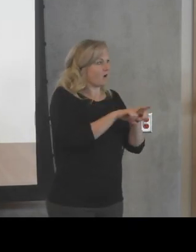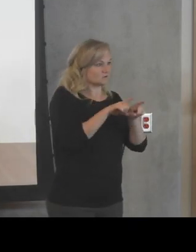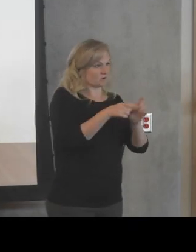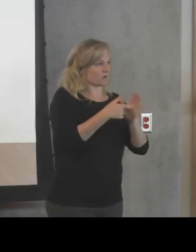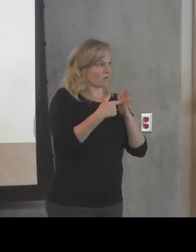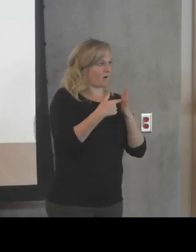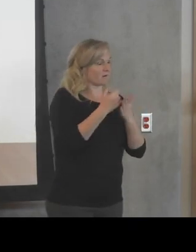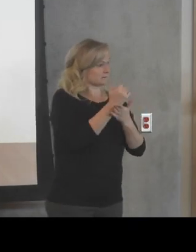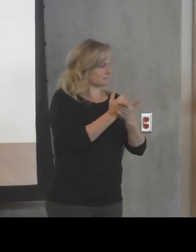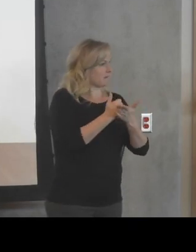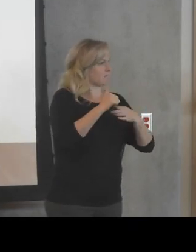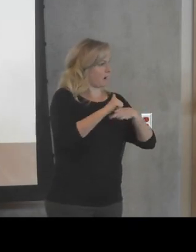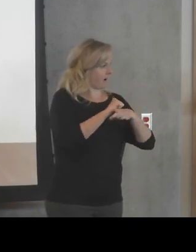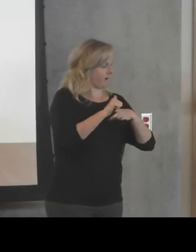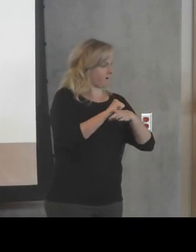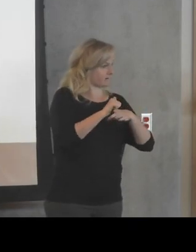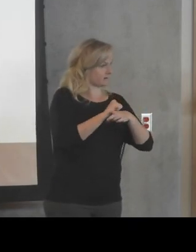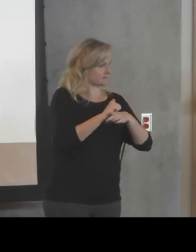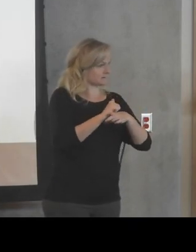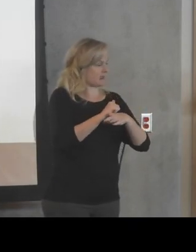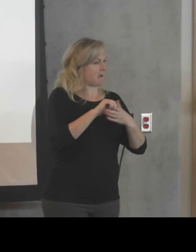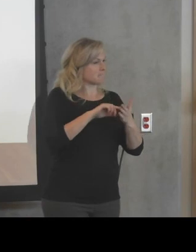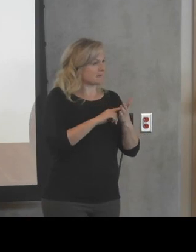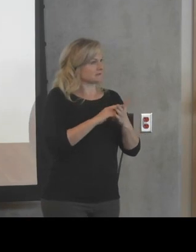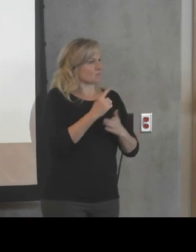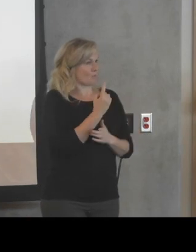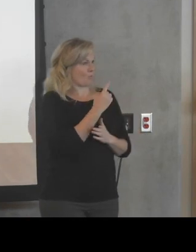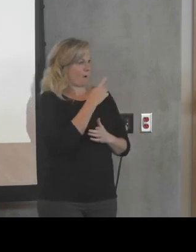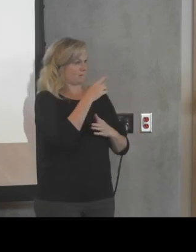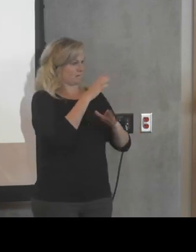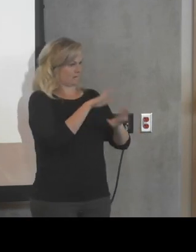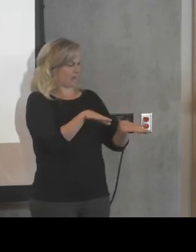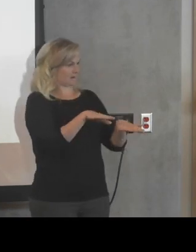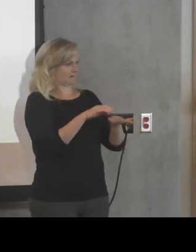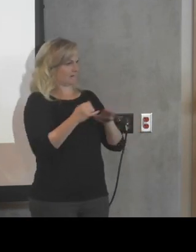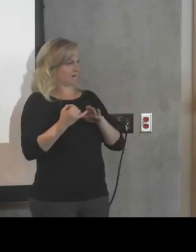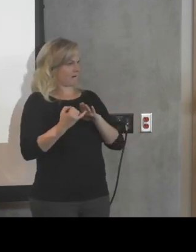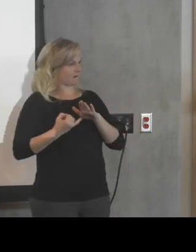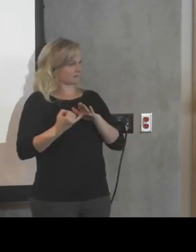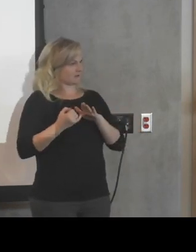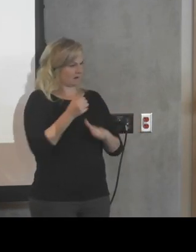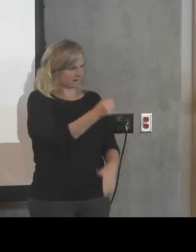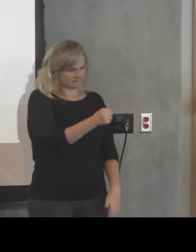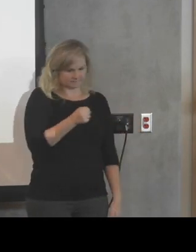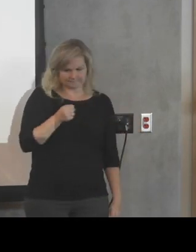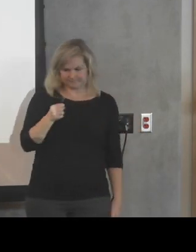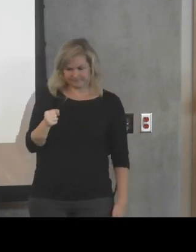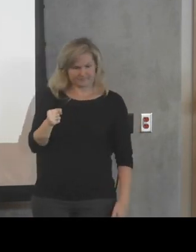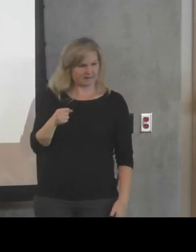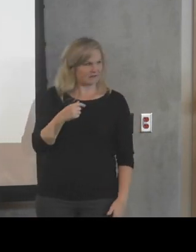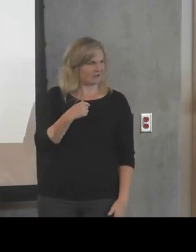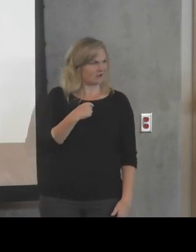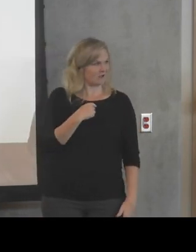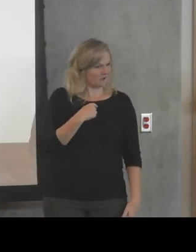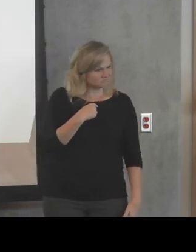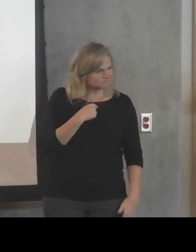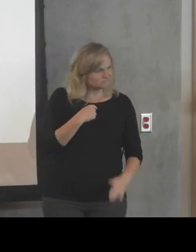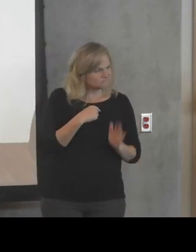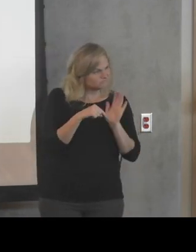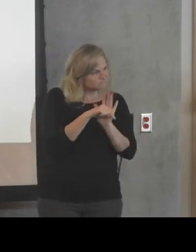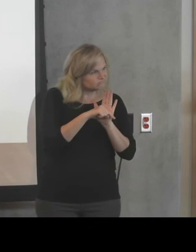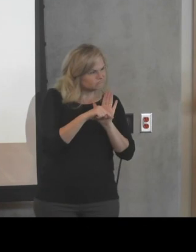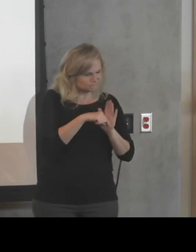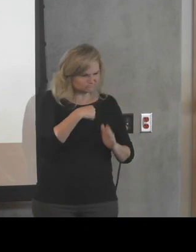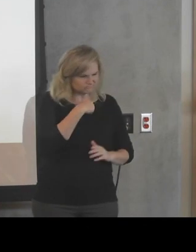this isn't an isolated child feeling like, oh, I have to go out. I'm not as good as the other kids. There's